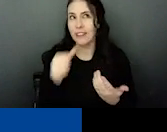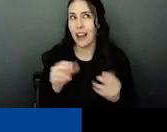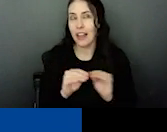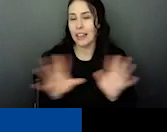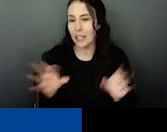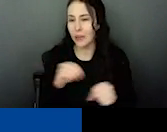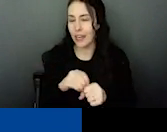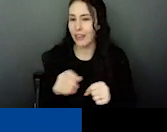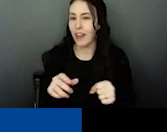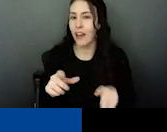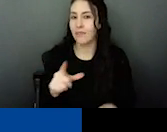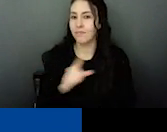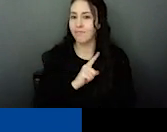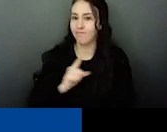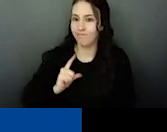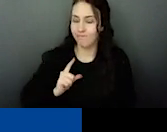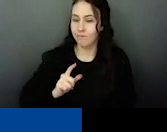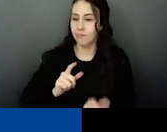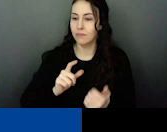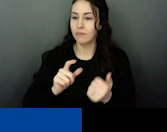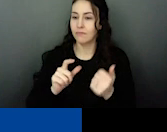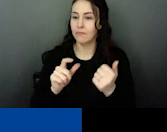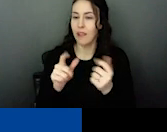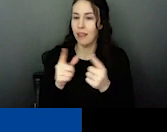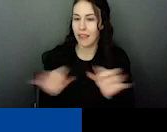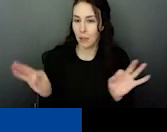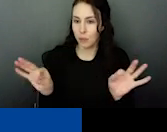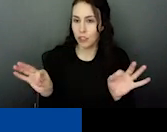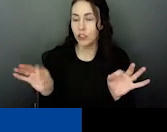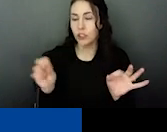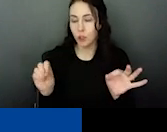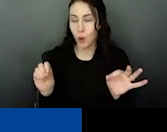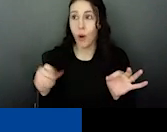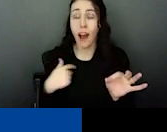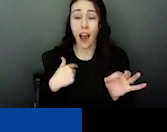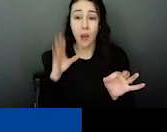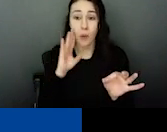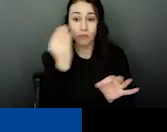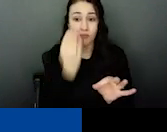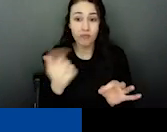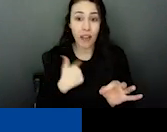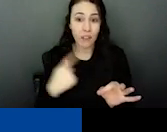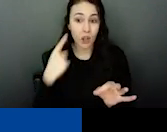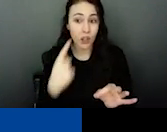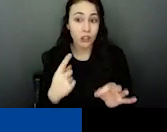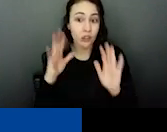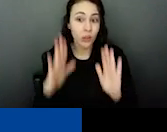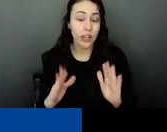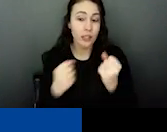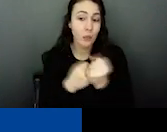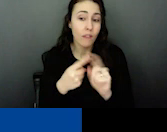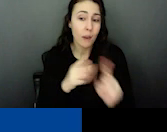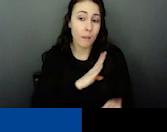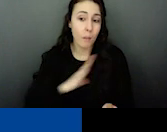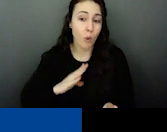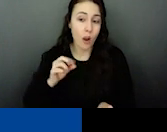the meantime, we're just trying, encouraging colleges. I will say I have heard a great deal of support from our Board of Governors, from the